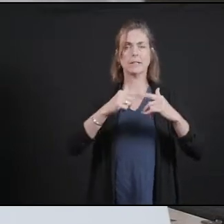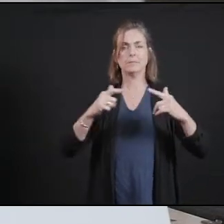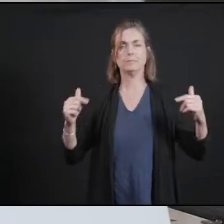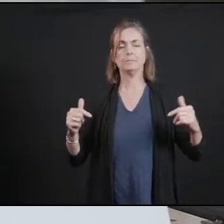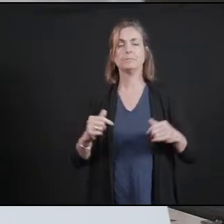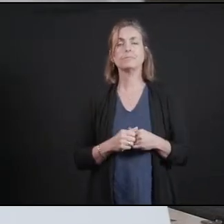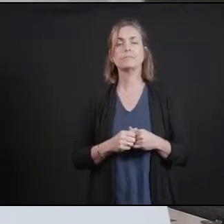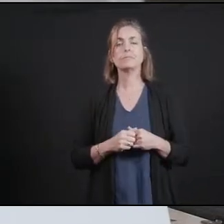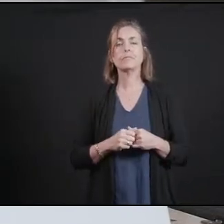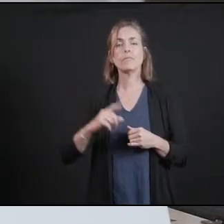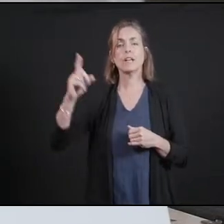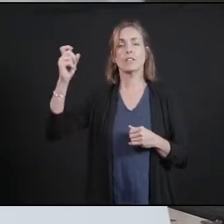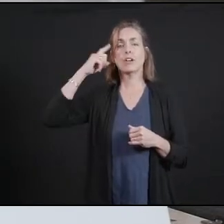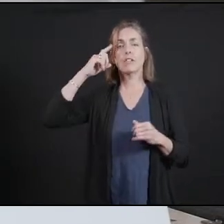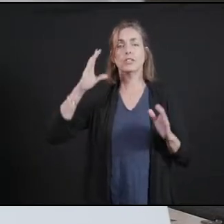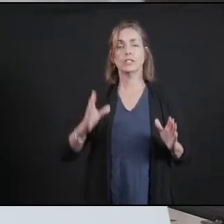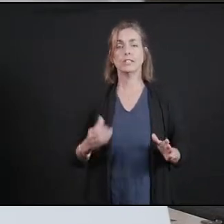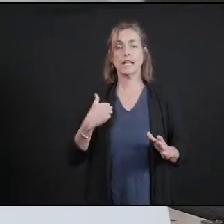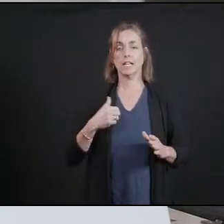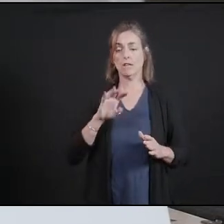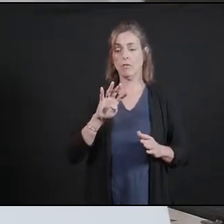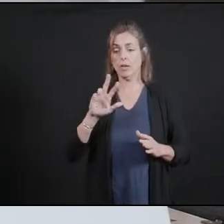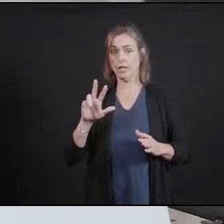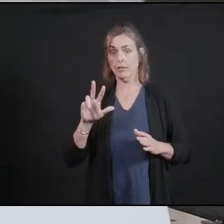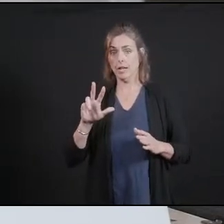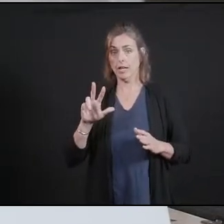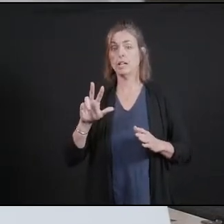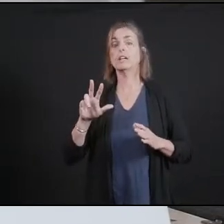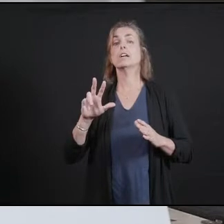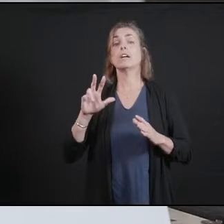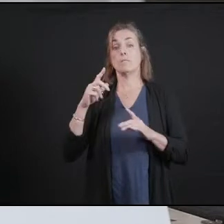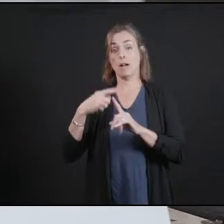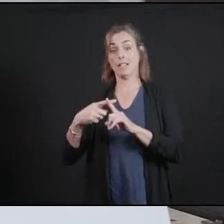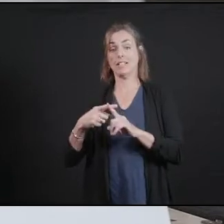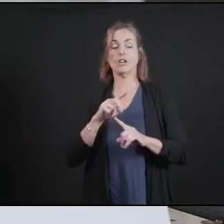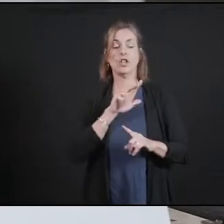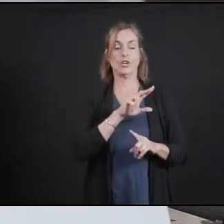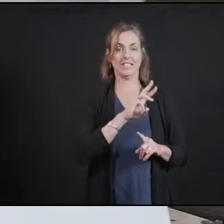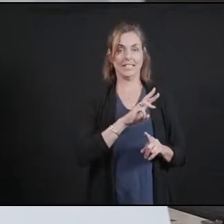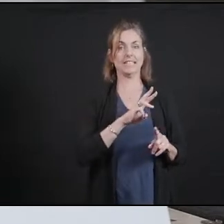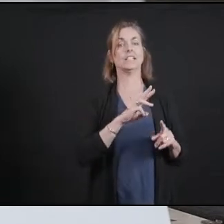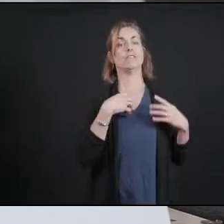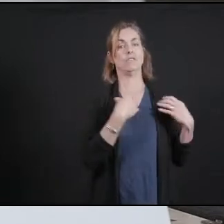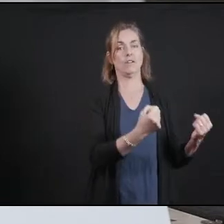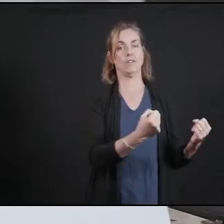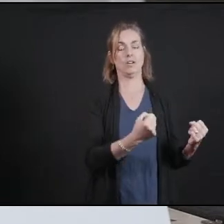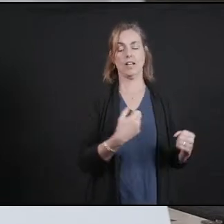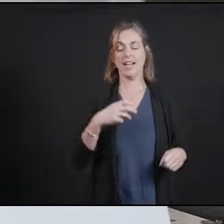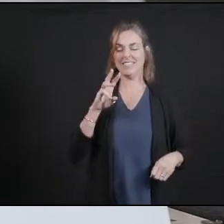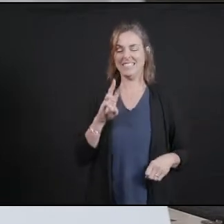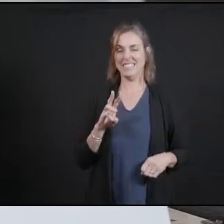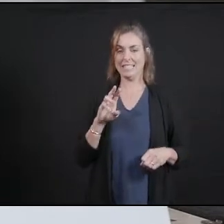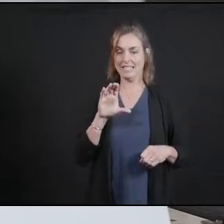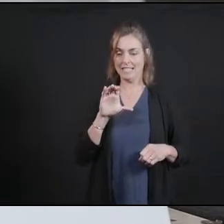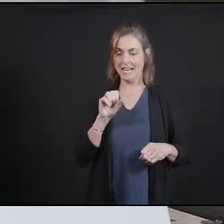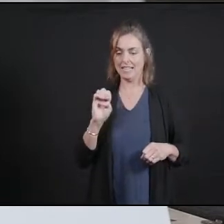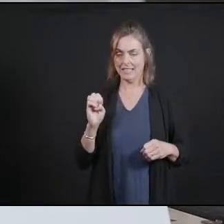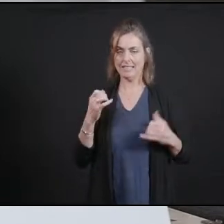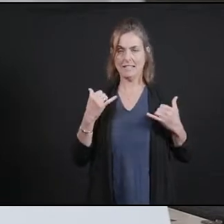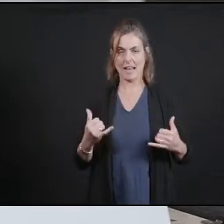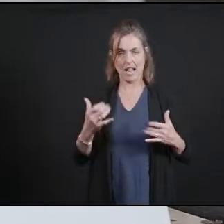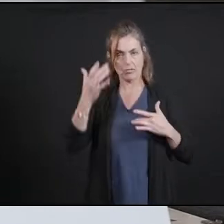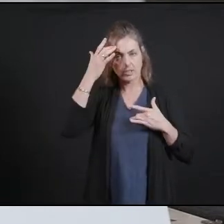of COVID-19. I want to thank my team, the first responders, the epidemiology staff, and the lab